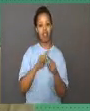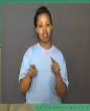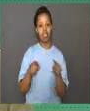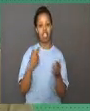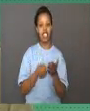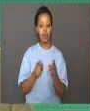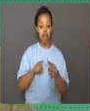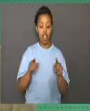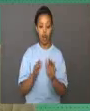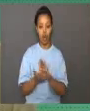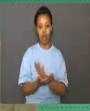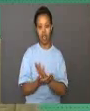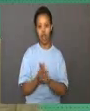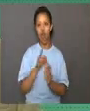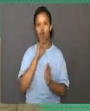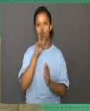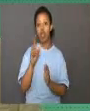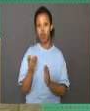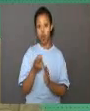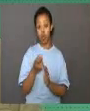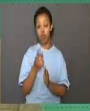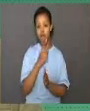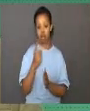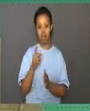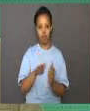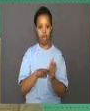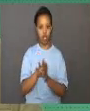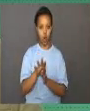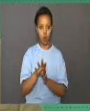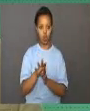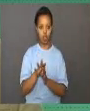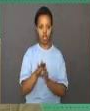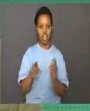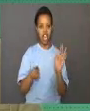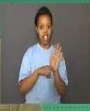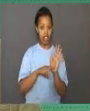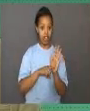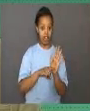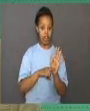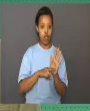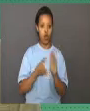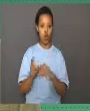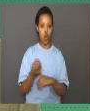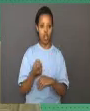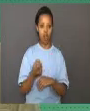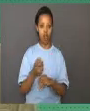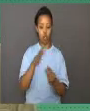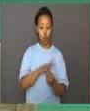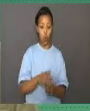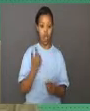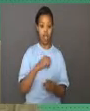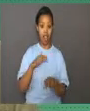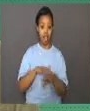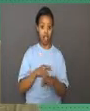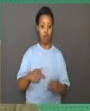Although it is true that some bacteria have negative effects on us and